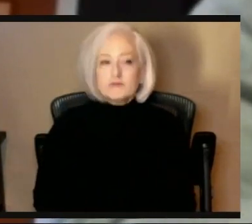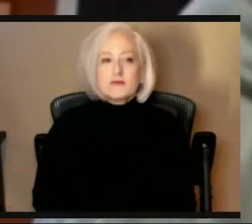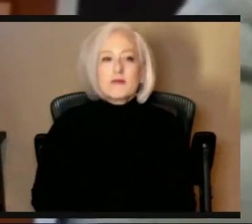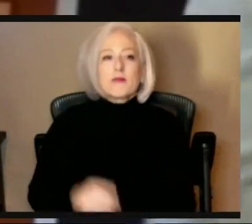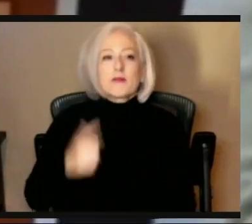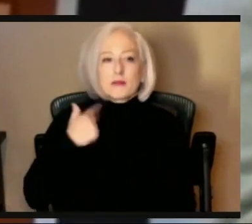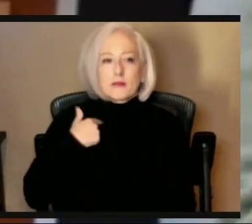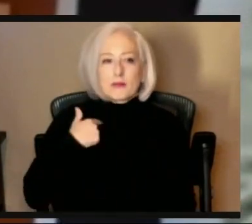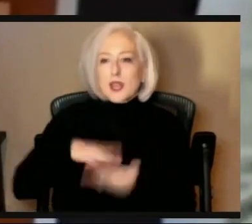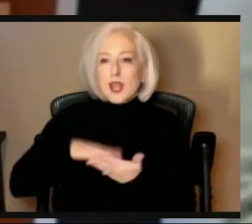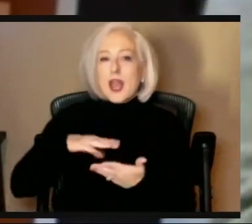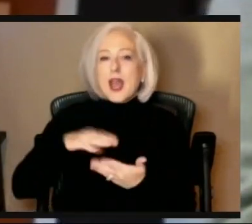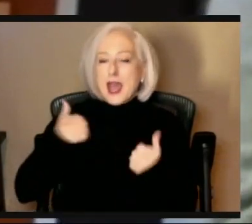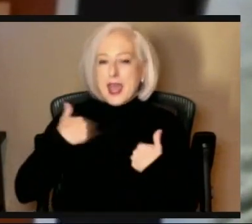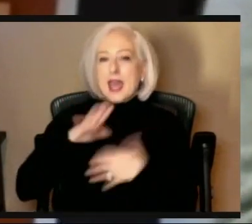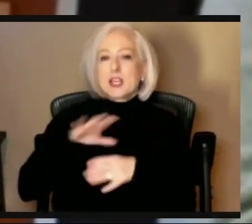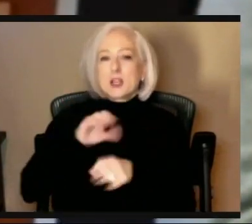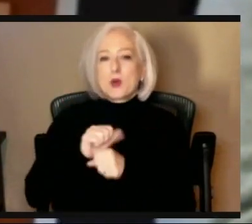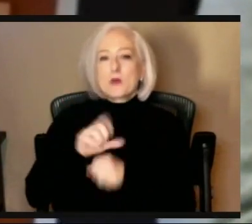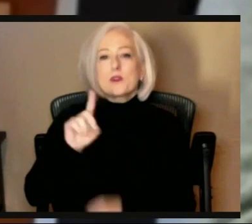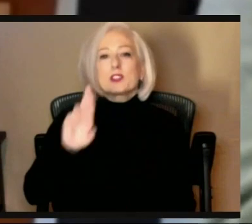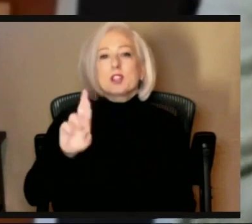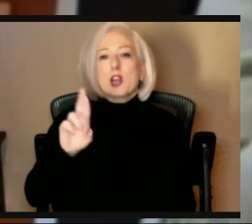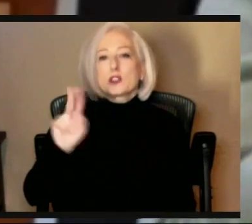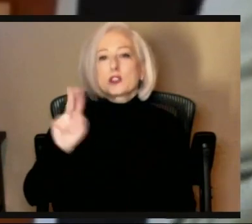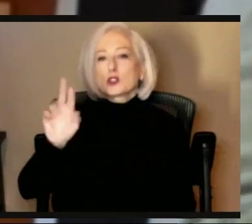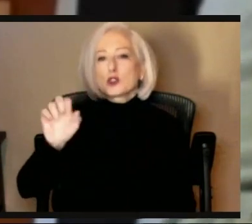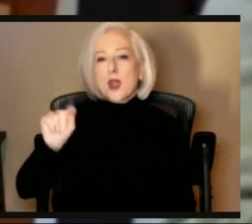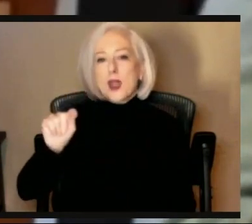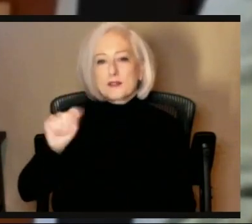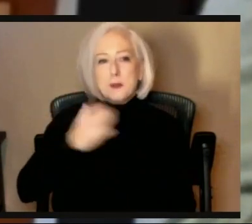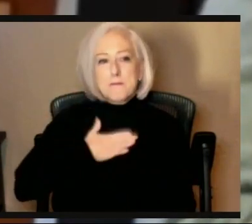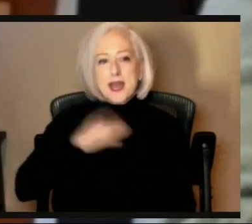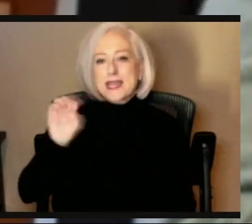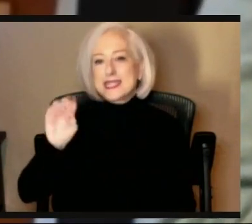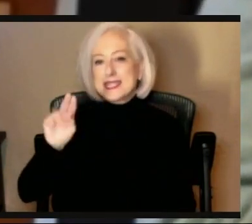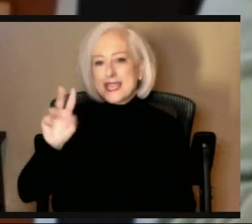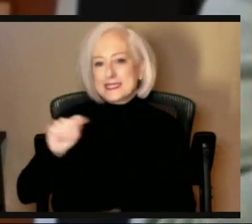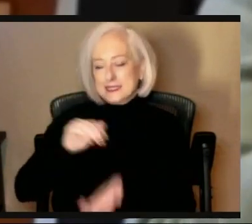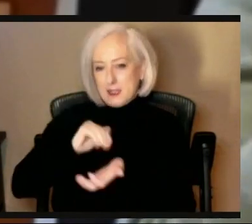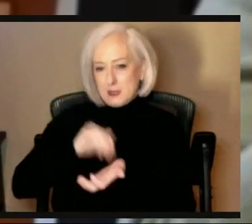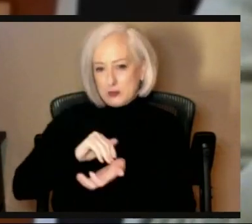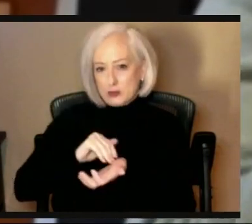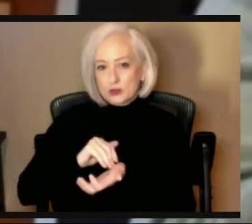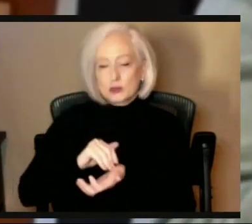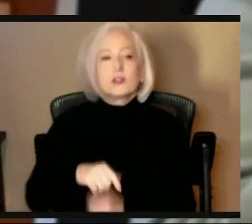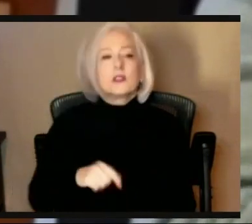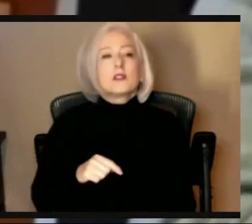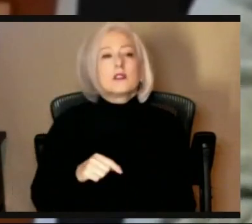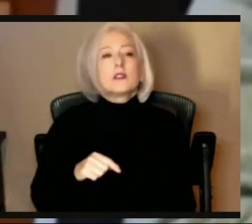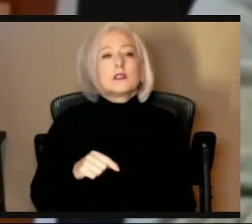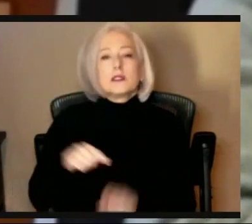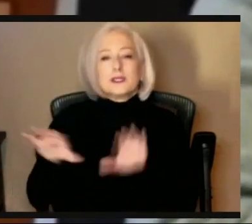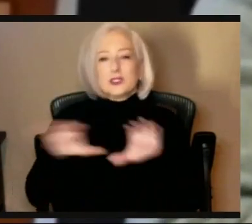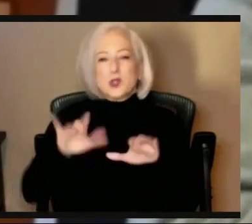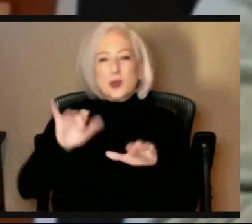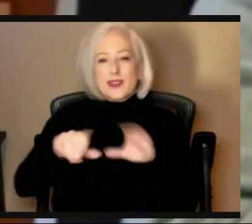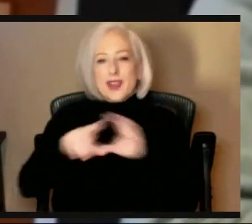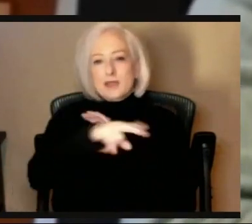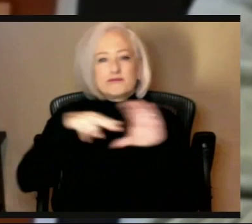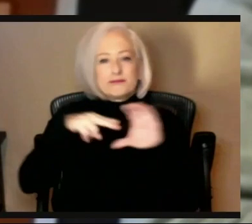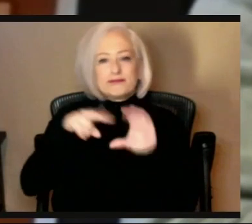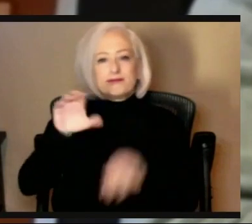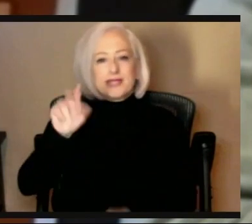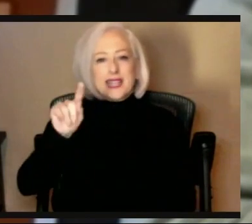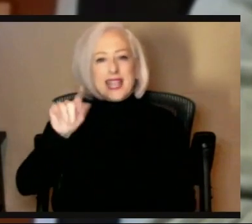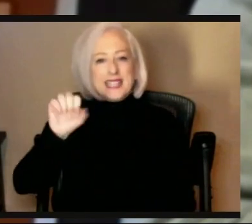appointment with Dr. Kraft, my ENT doctor, who doing one of those CAT scan or MRI, one of